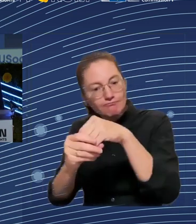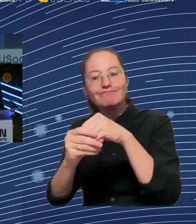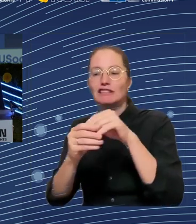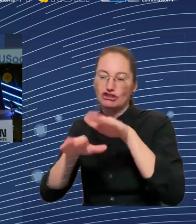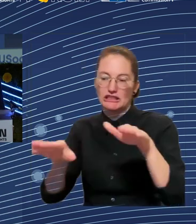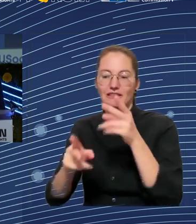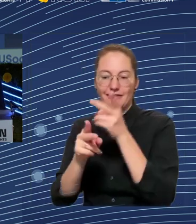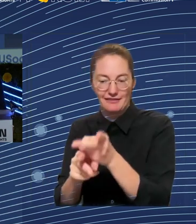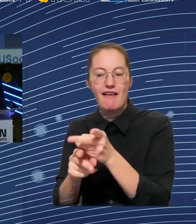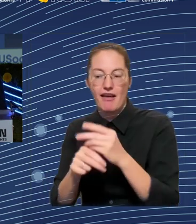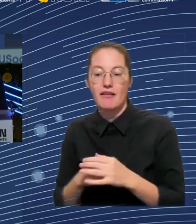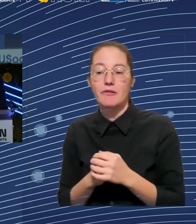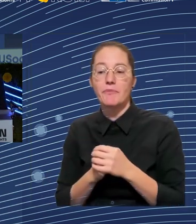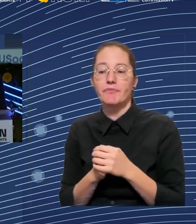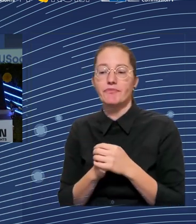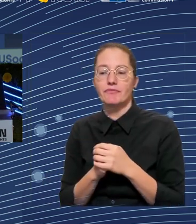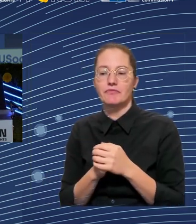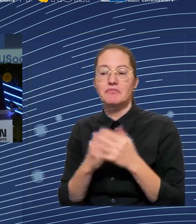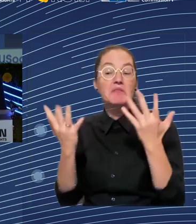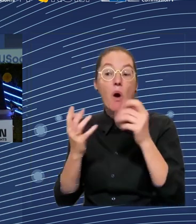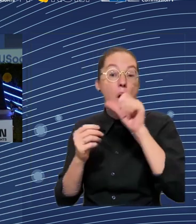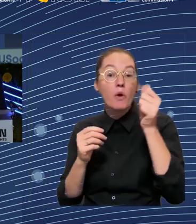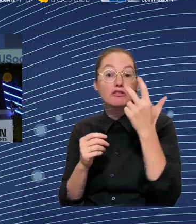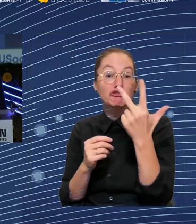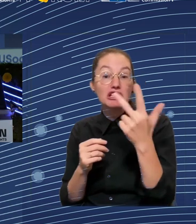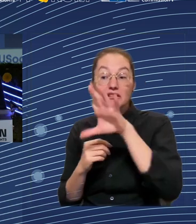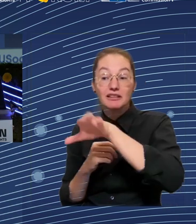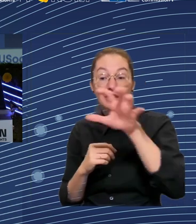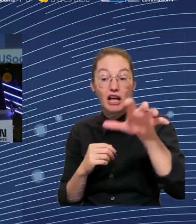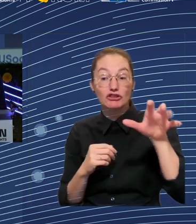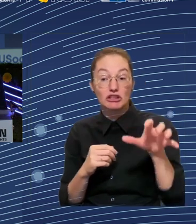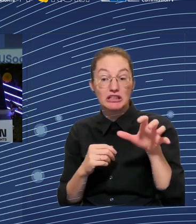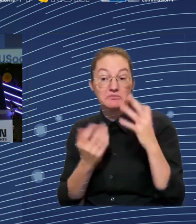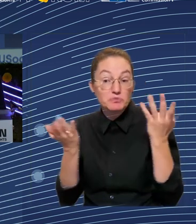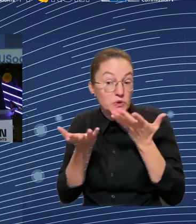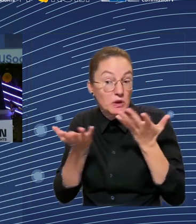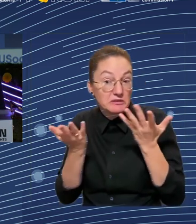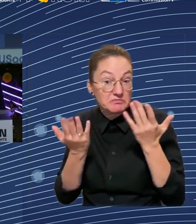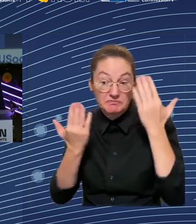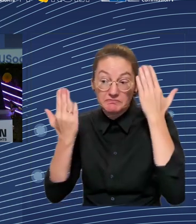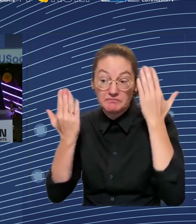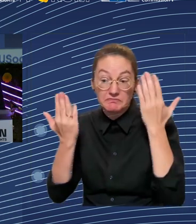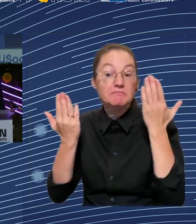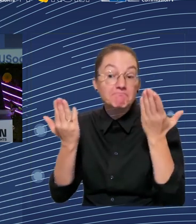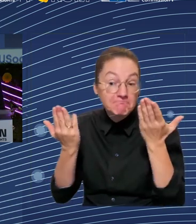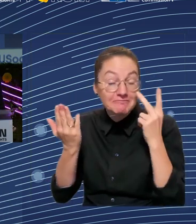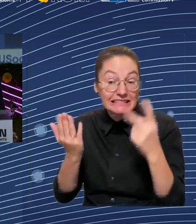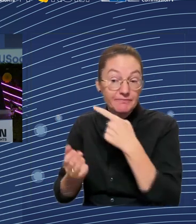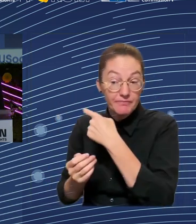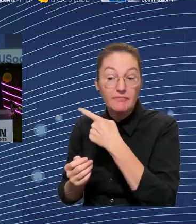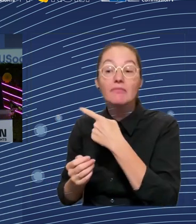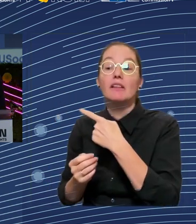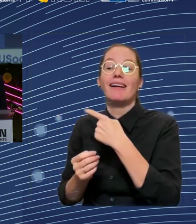market participation of mothers. In Italy, there are more modest effects, but they are still